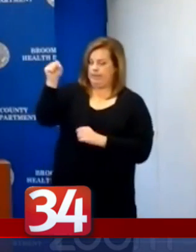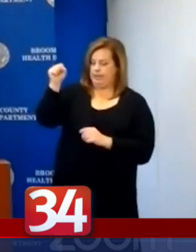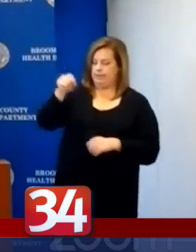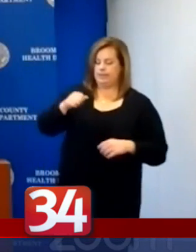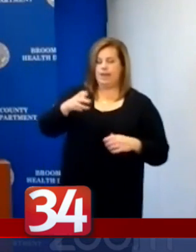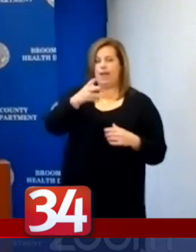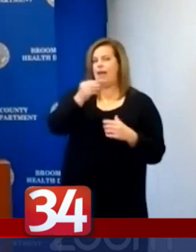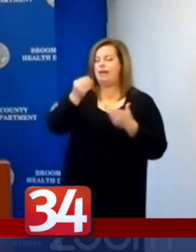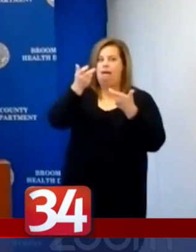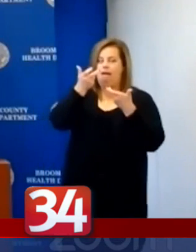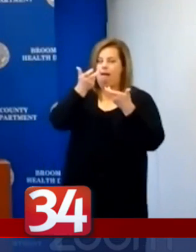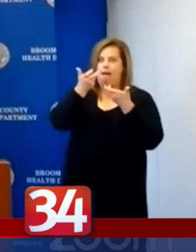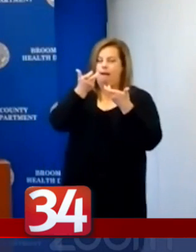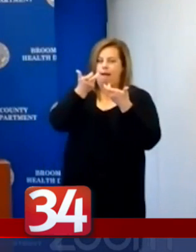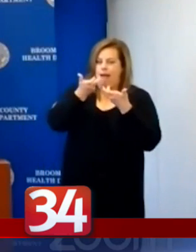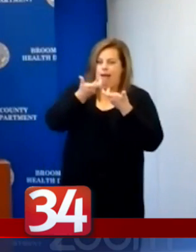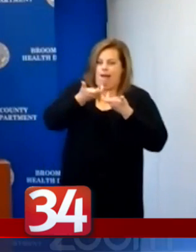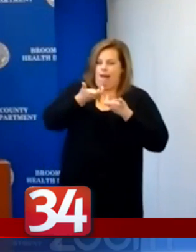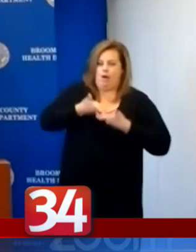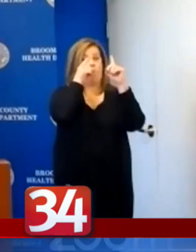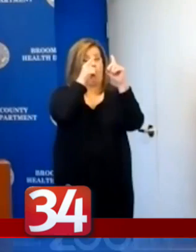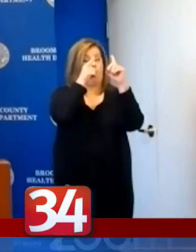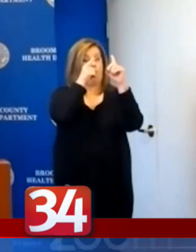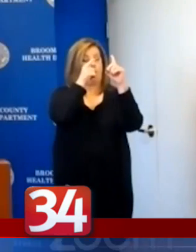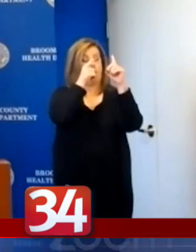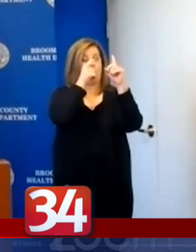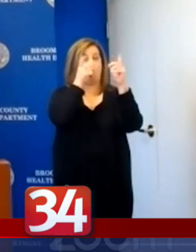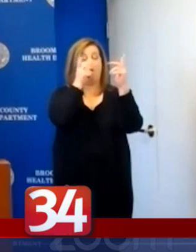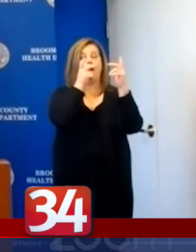have repercussions in the future.